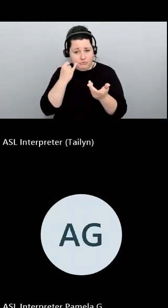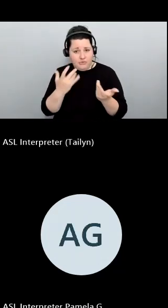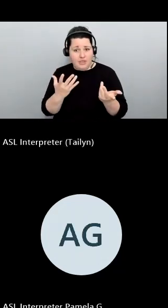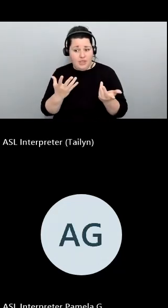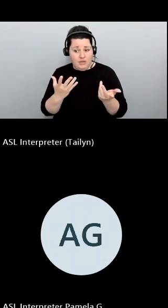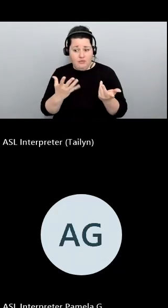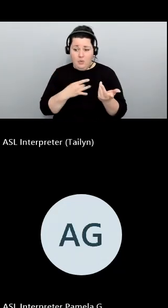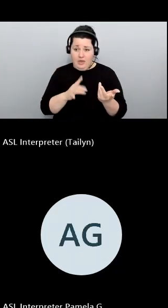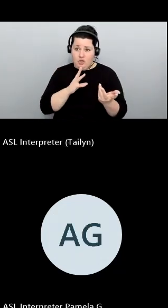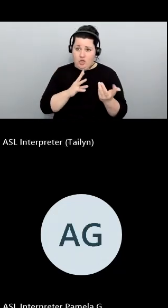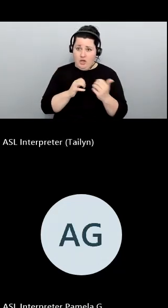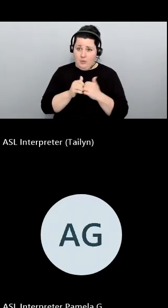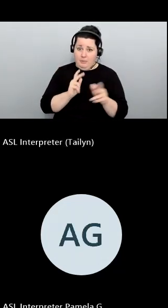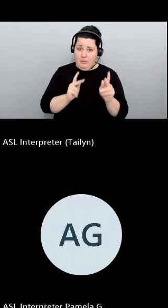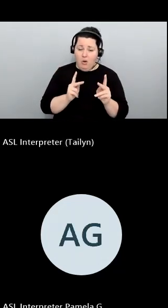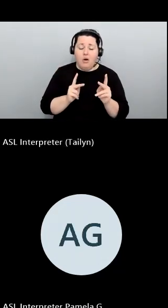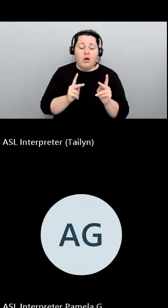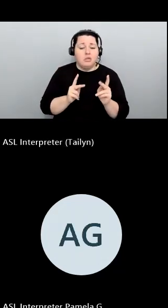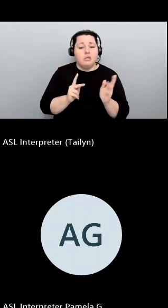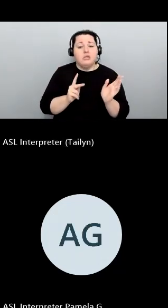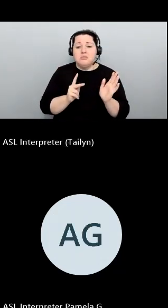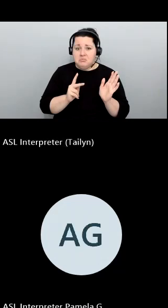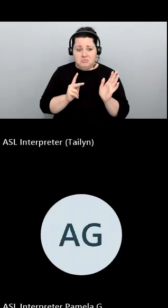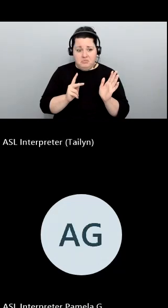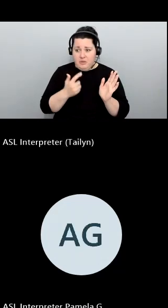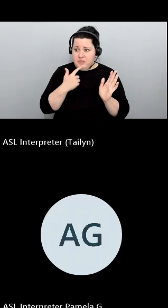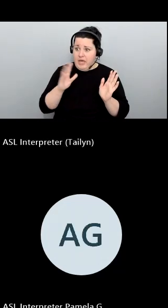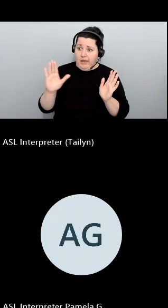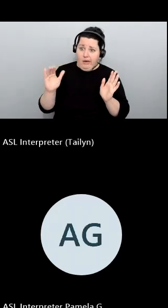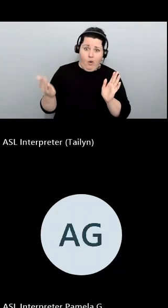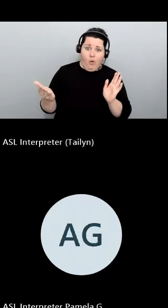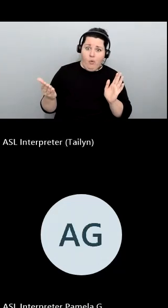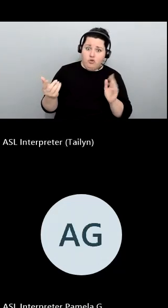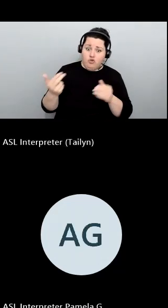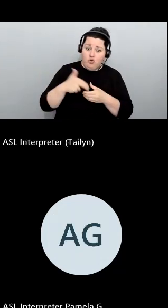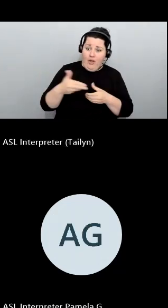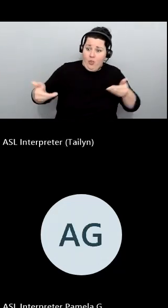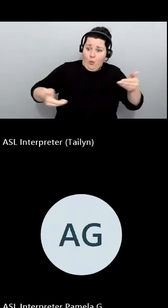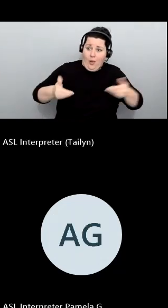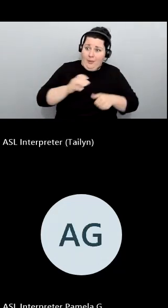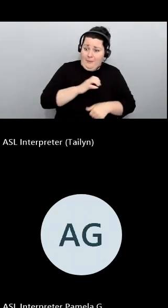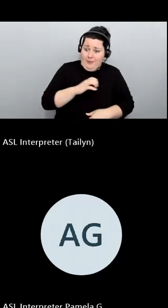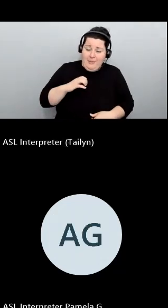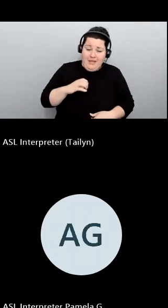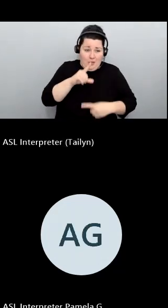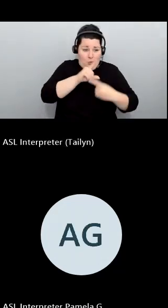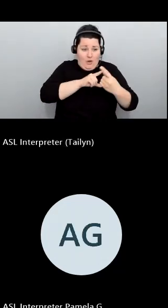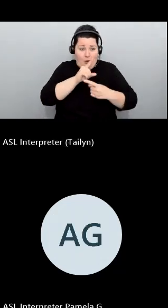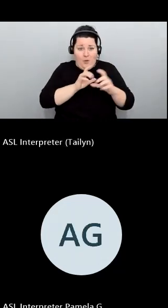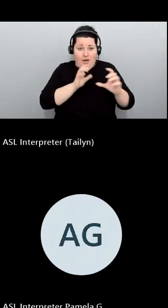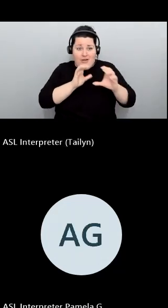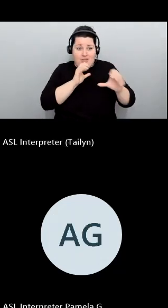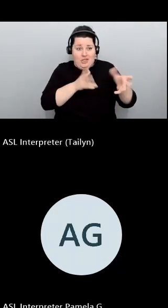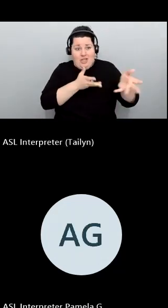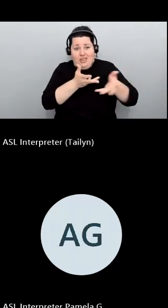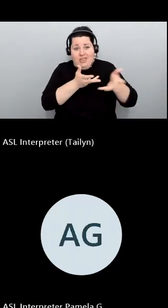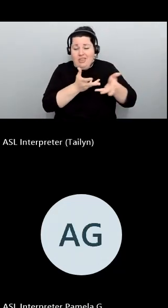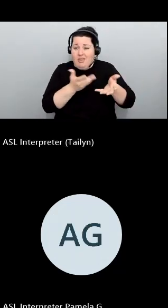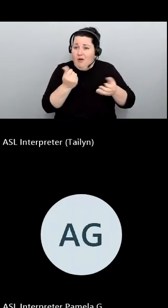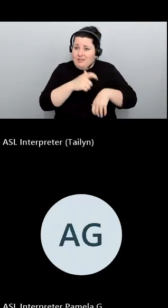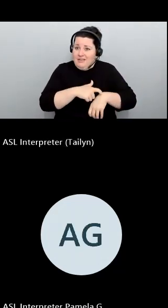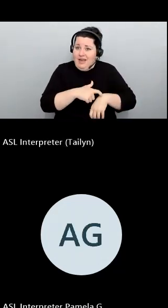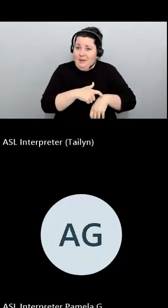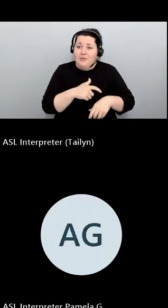talking to people, I would be like, you should join my welcome committee where I have one-to-one conversations with new hires so that we can